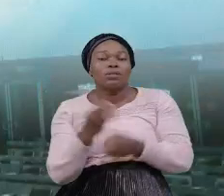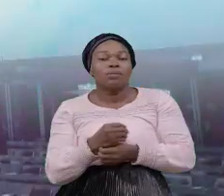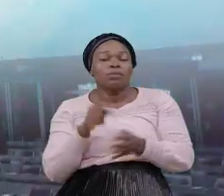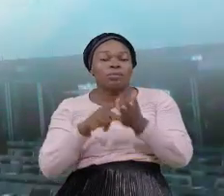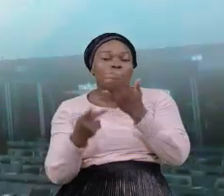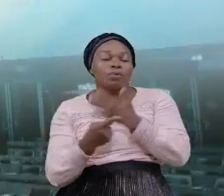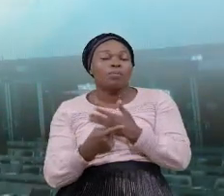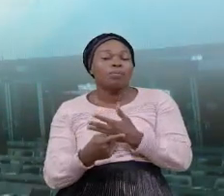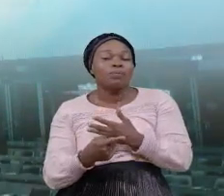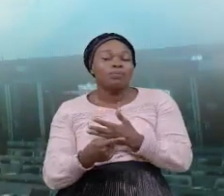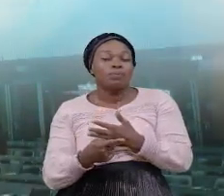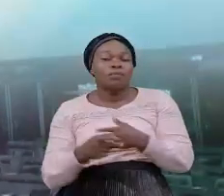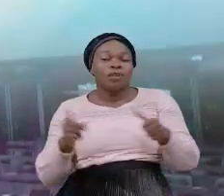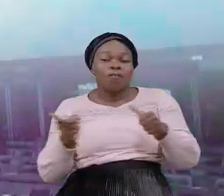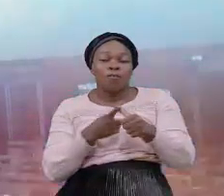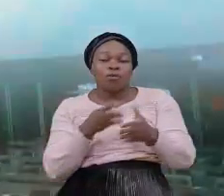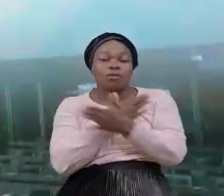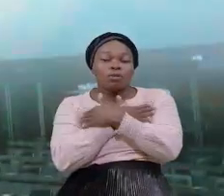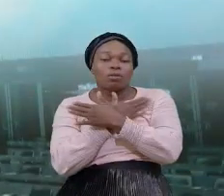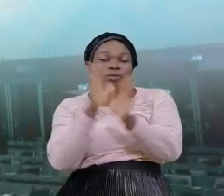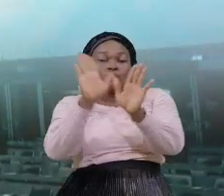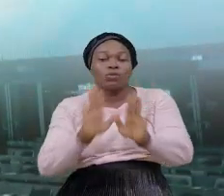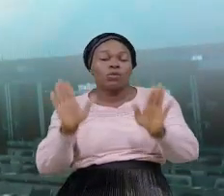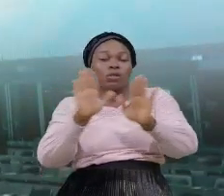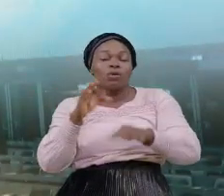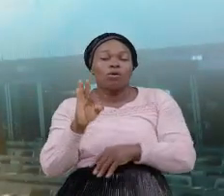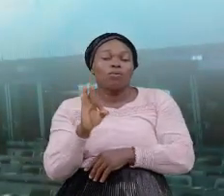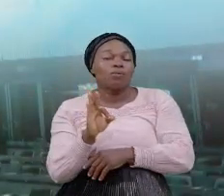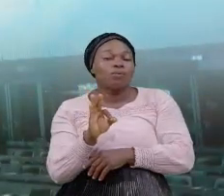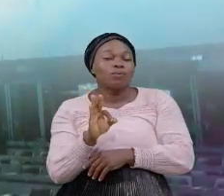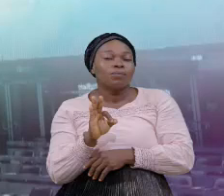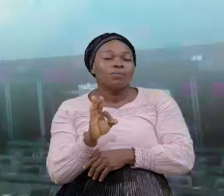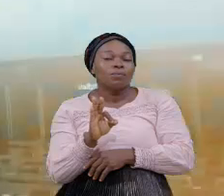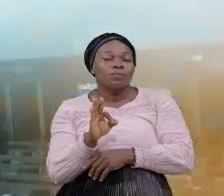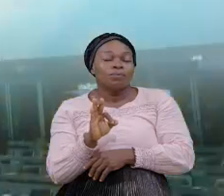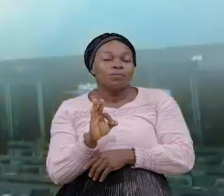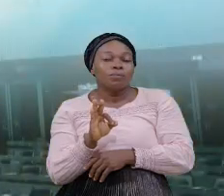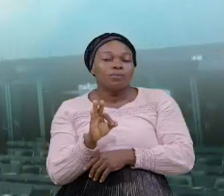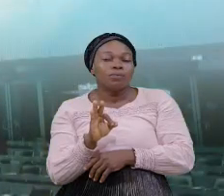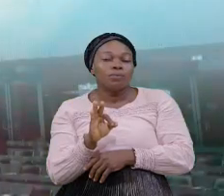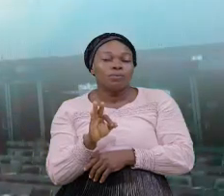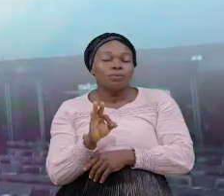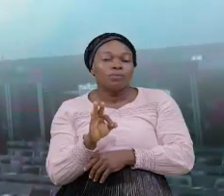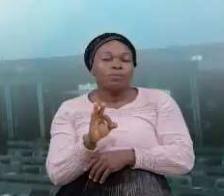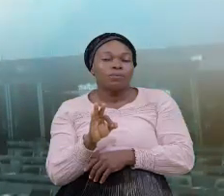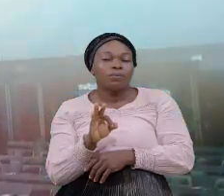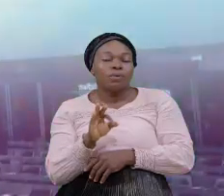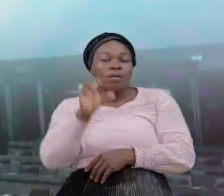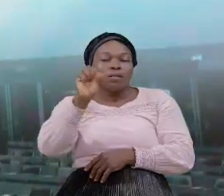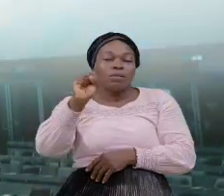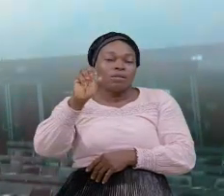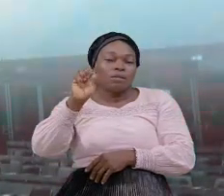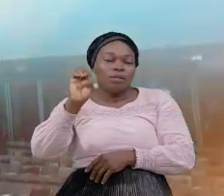The first Sunday of September, that is, and it's also 1st September 2024, in all